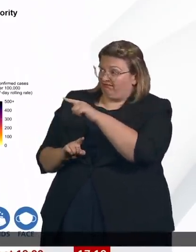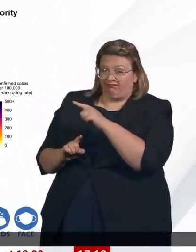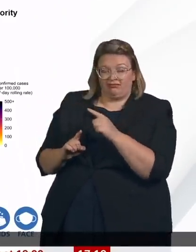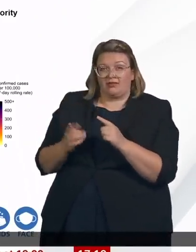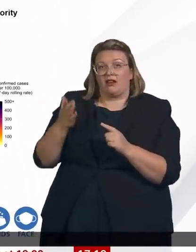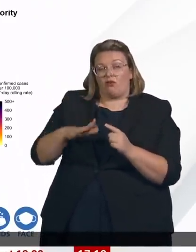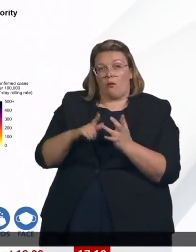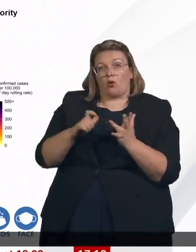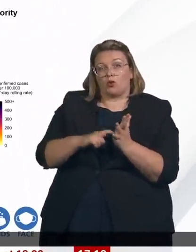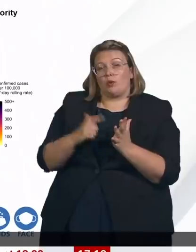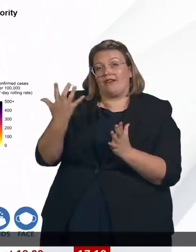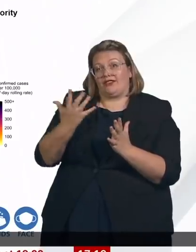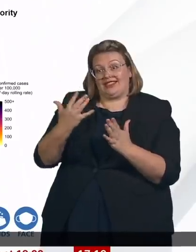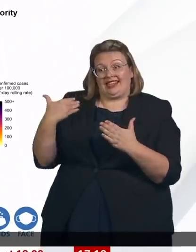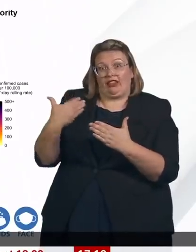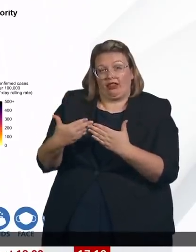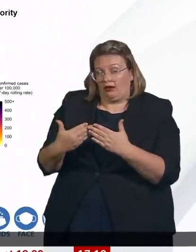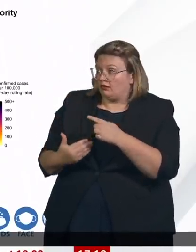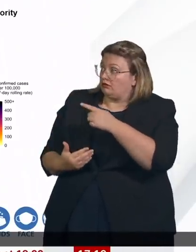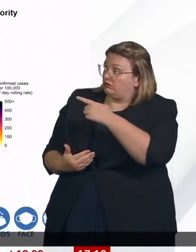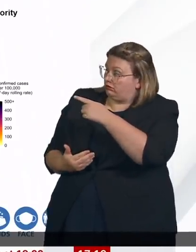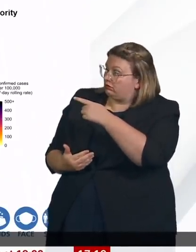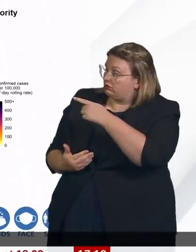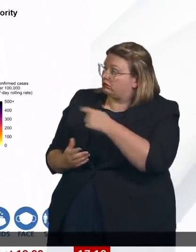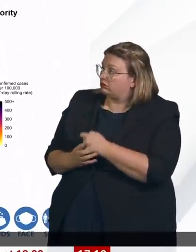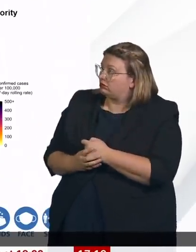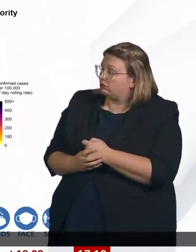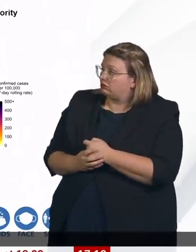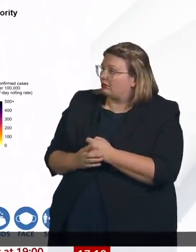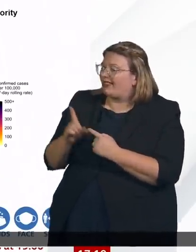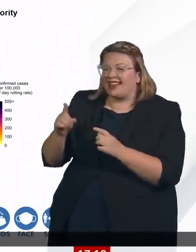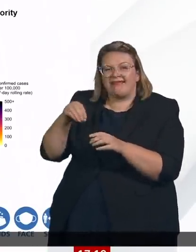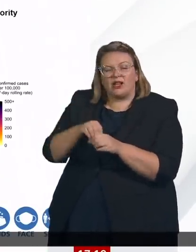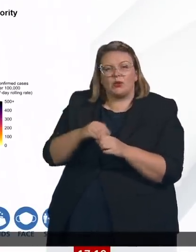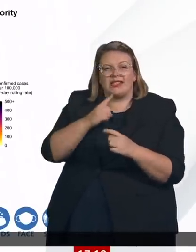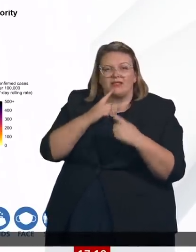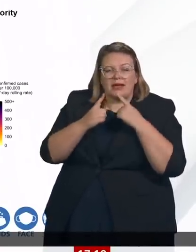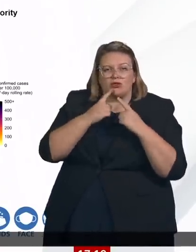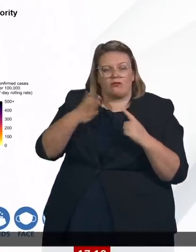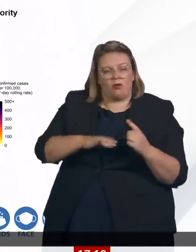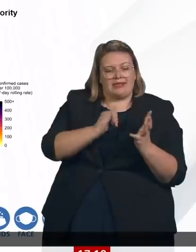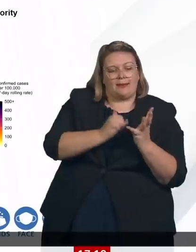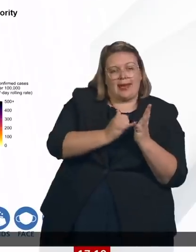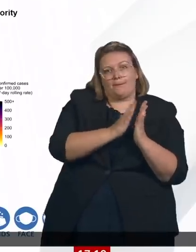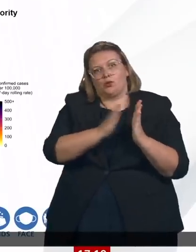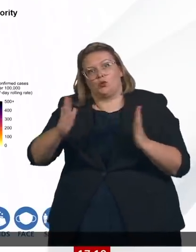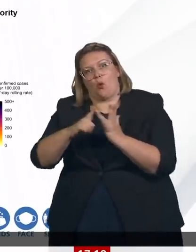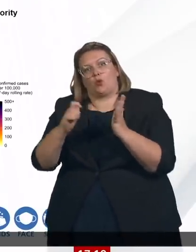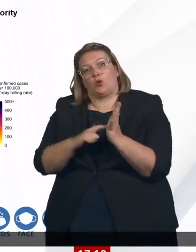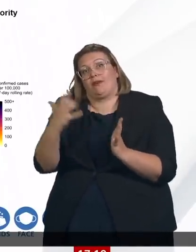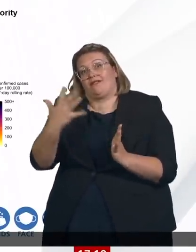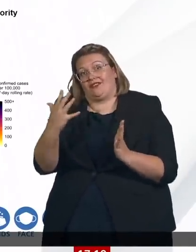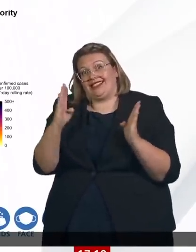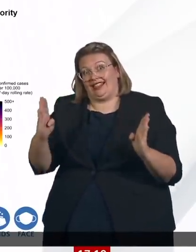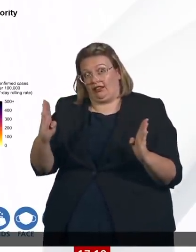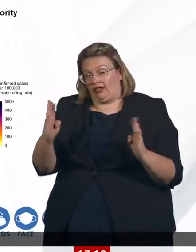the 15th, and the data extending from early September through to that date. And you can see